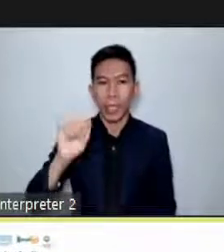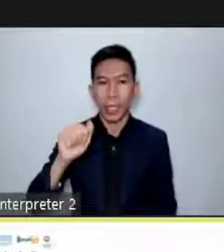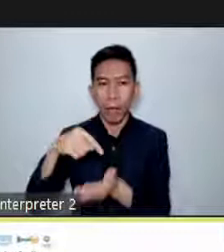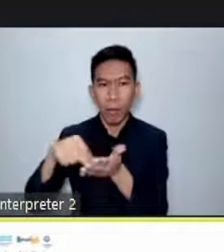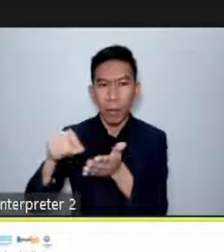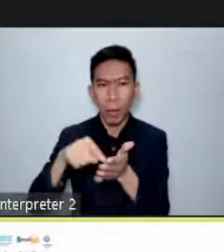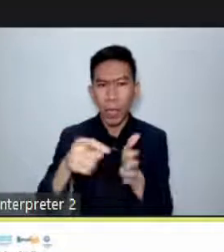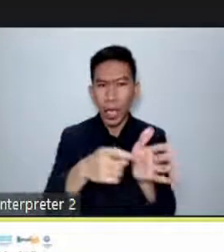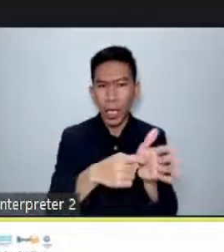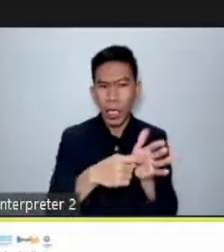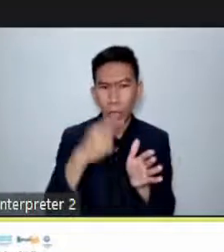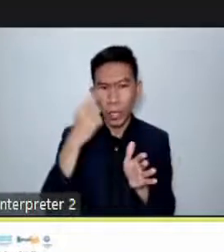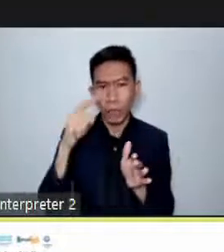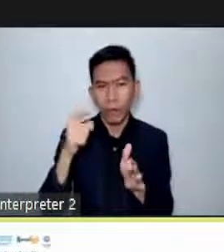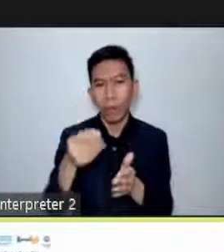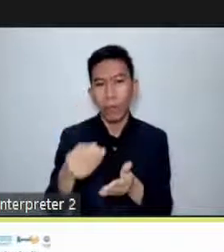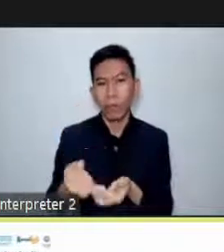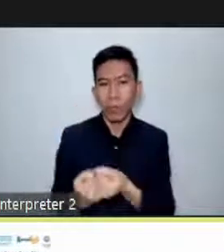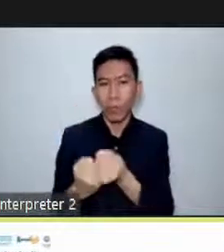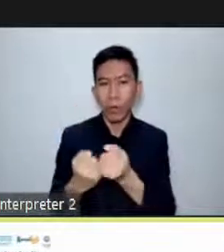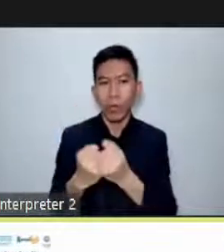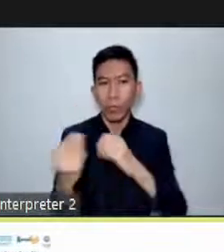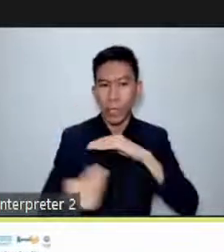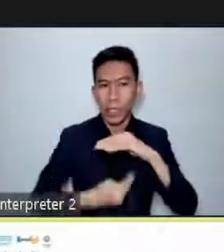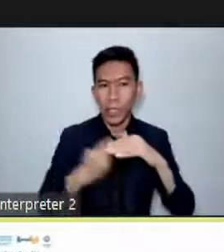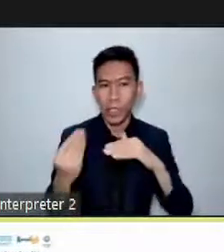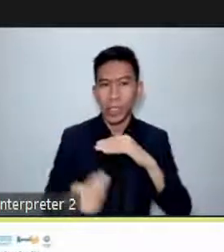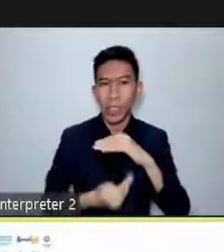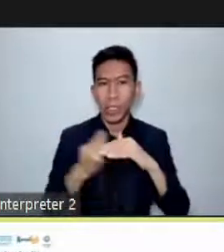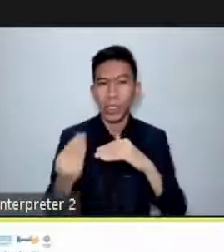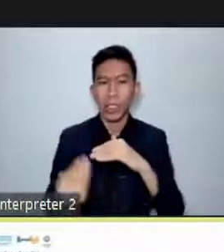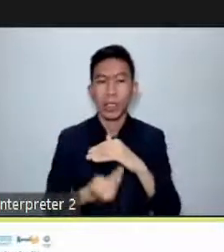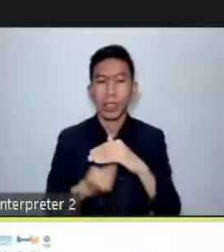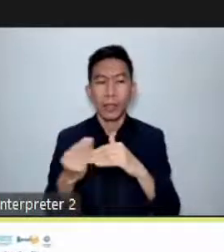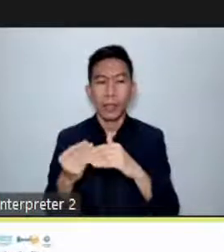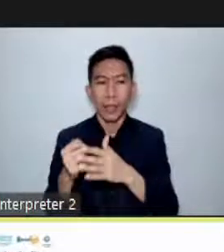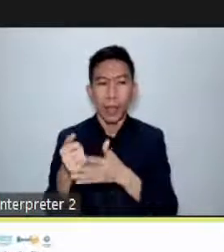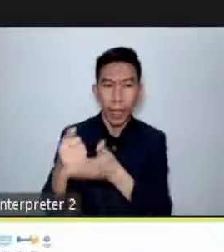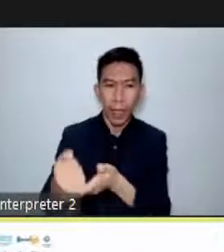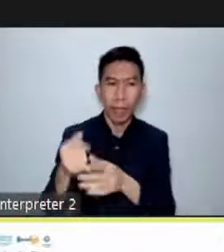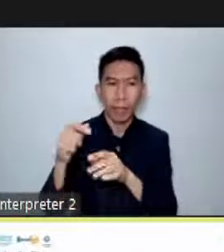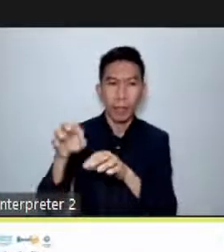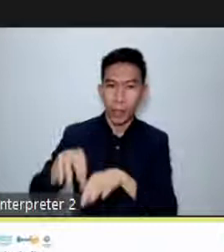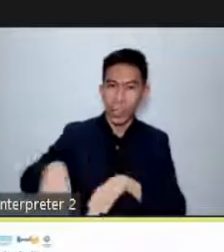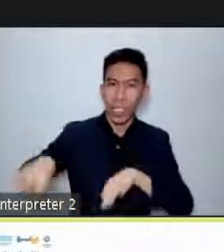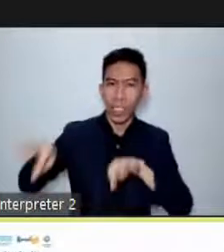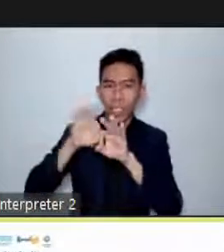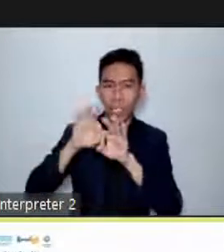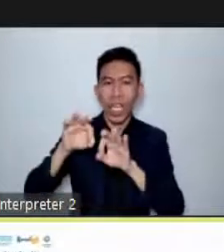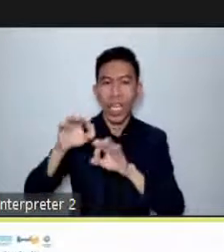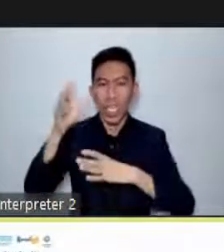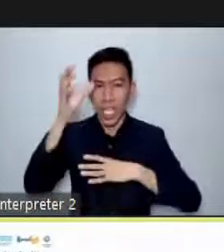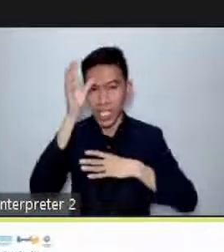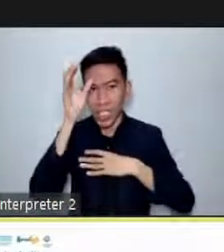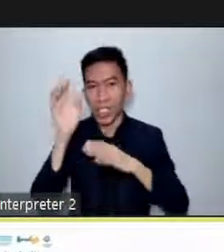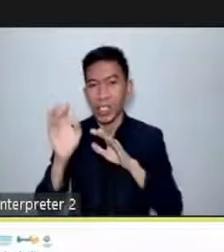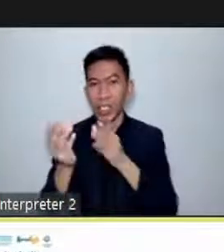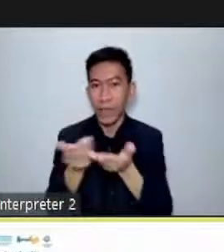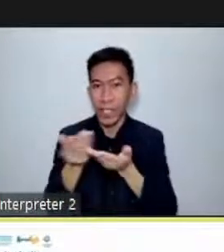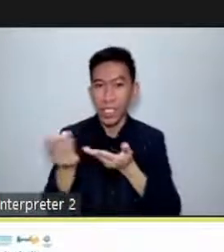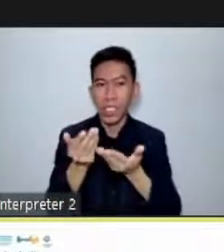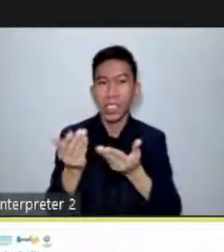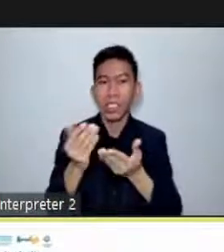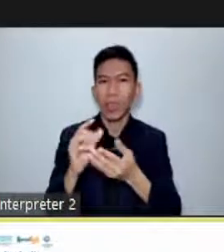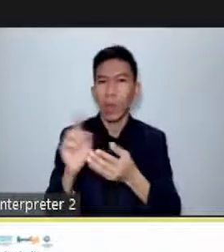of essential cancer services in medium-income countries like the Philippines? And most of